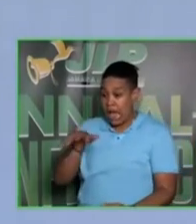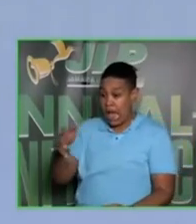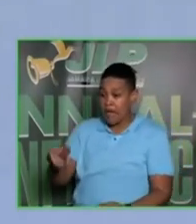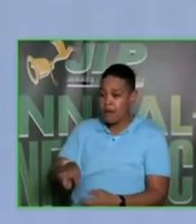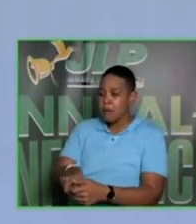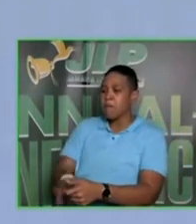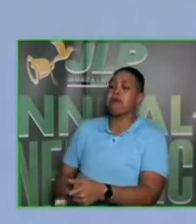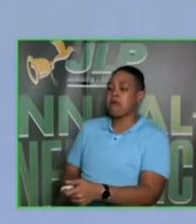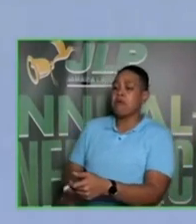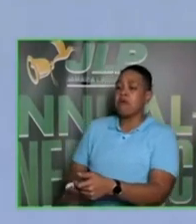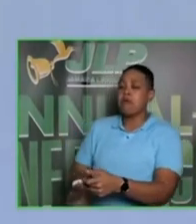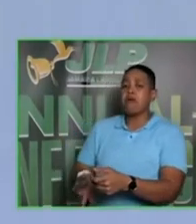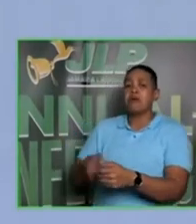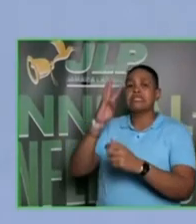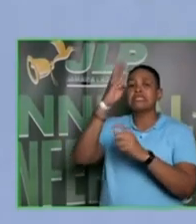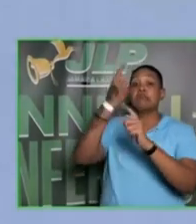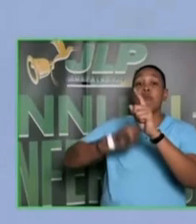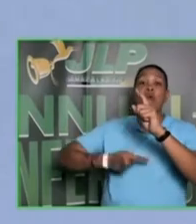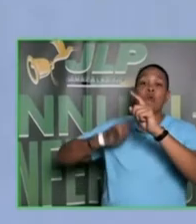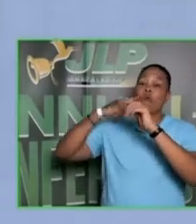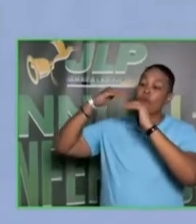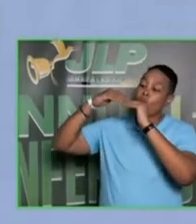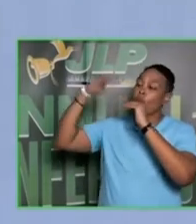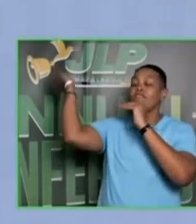for longer than 6 months,